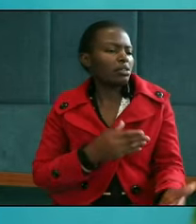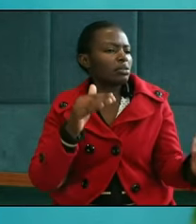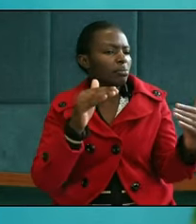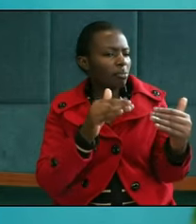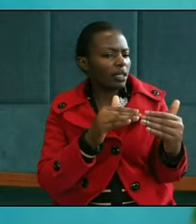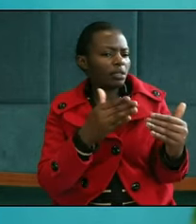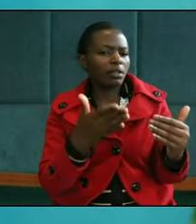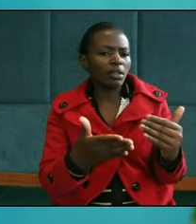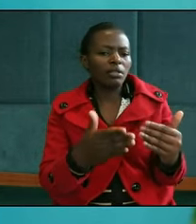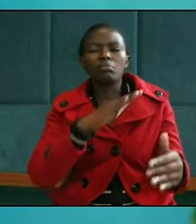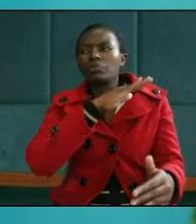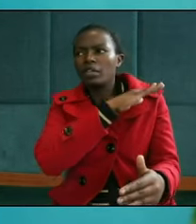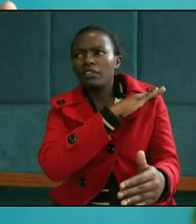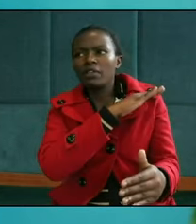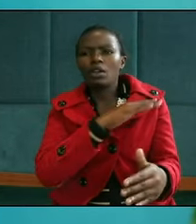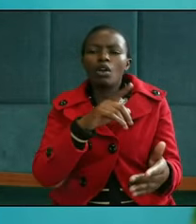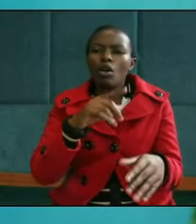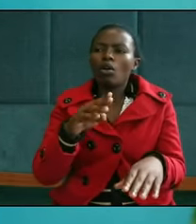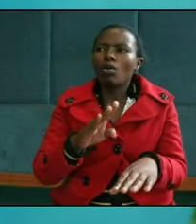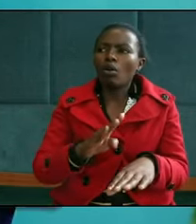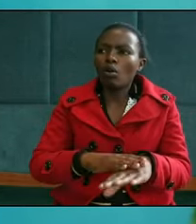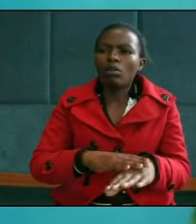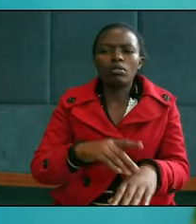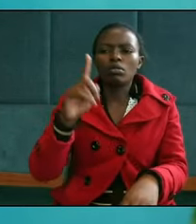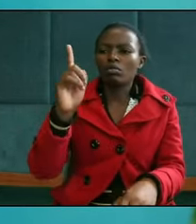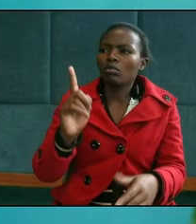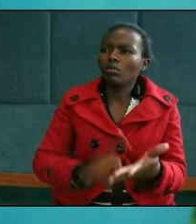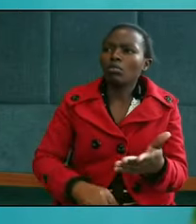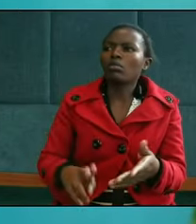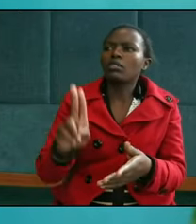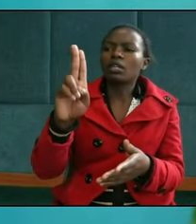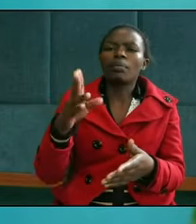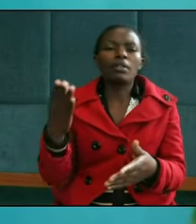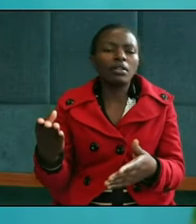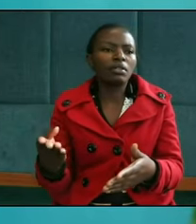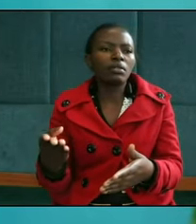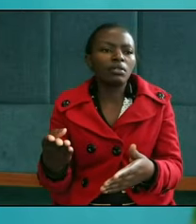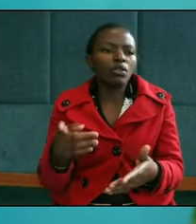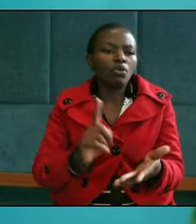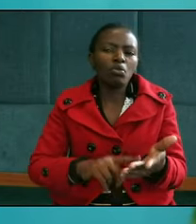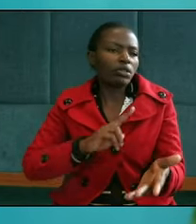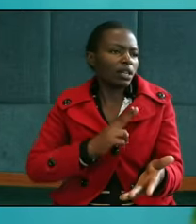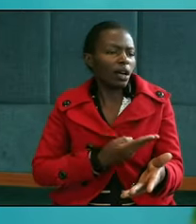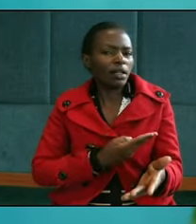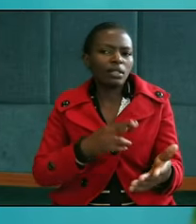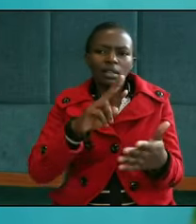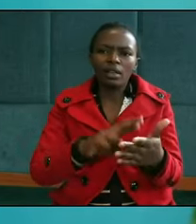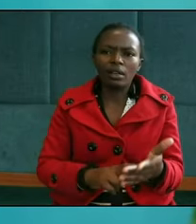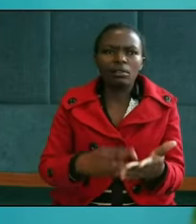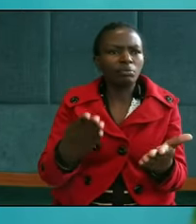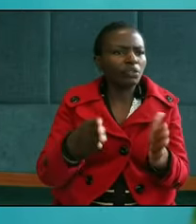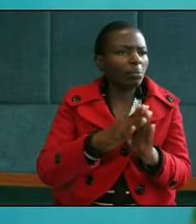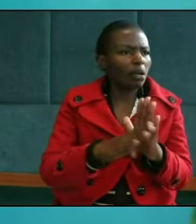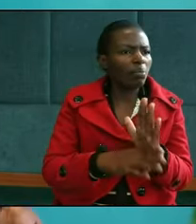evening, and we are going to meet on WhatsApp, and here is my mother who doesn't know how to read, who doesn't have